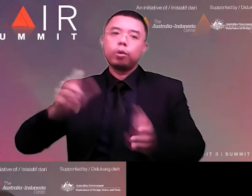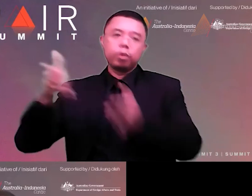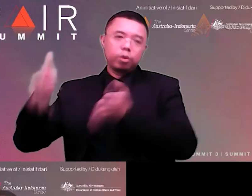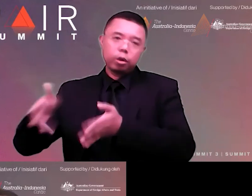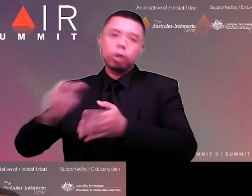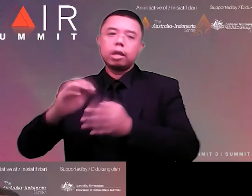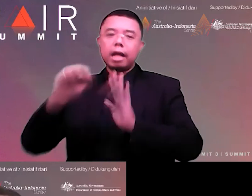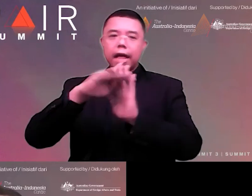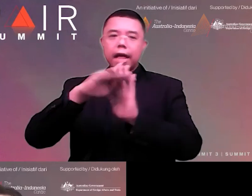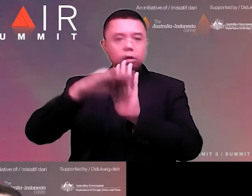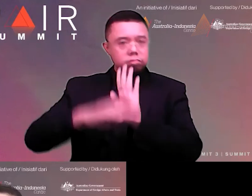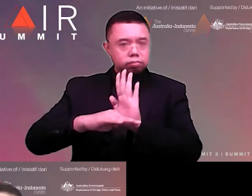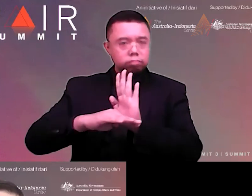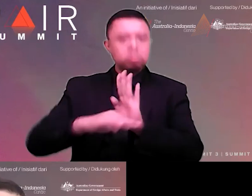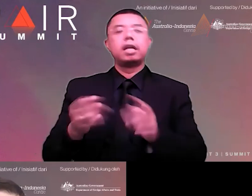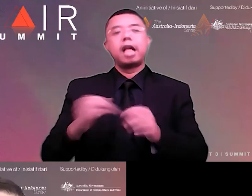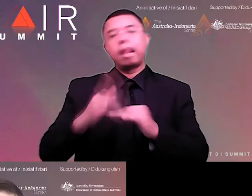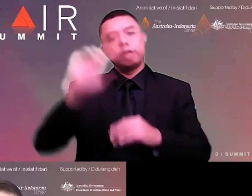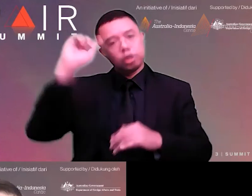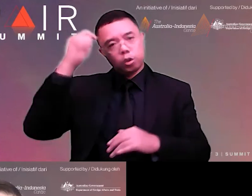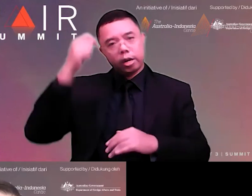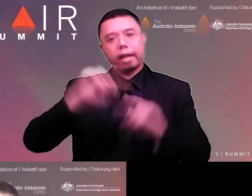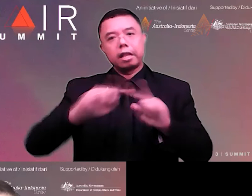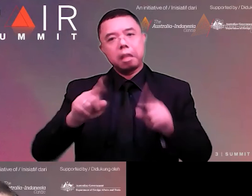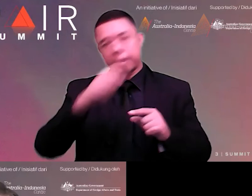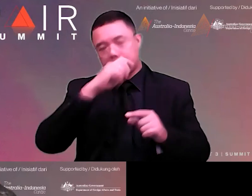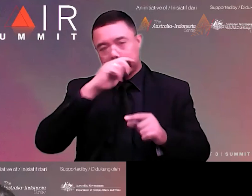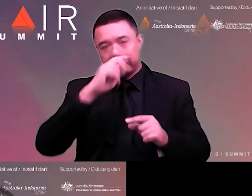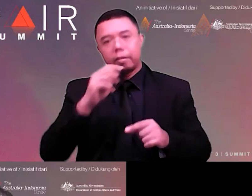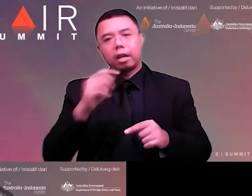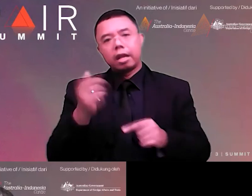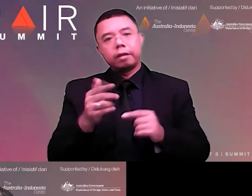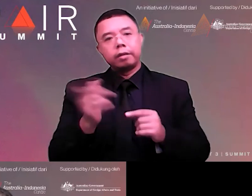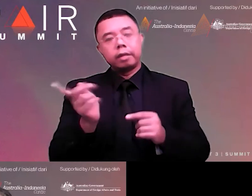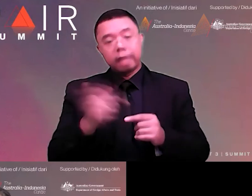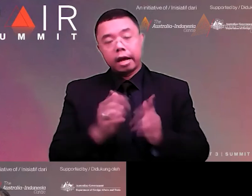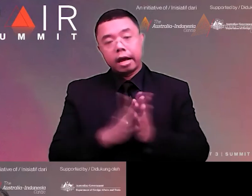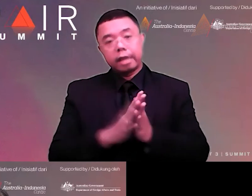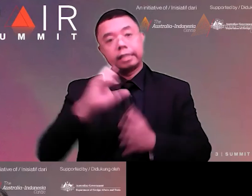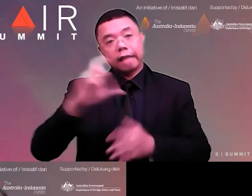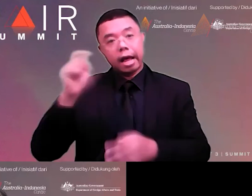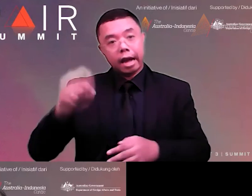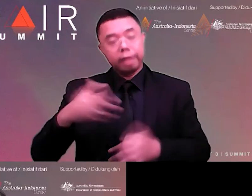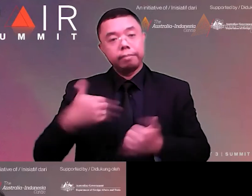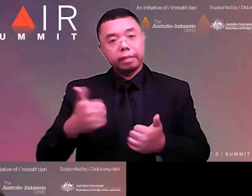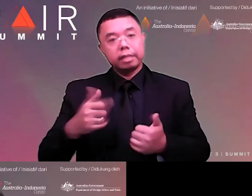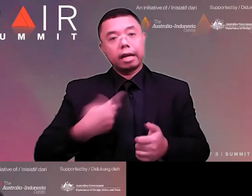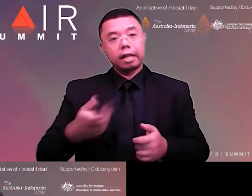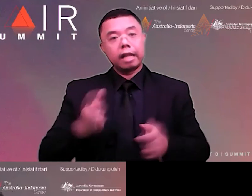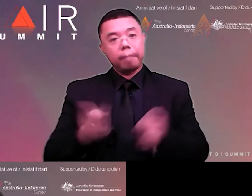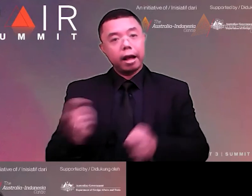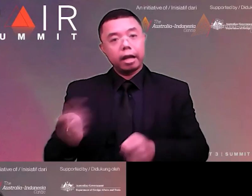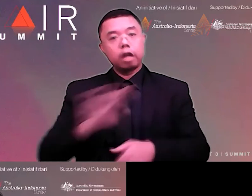But nonetheless, the dashboard and these models can be used across the board. So next slide, please, my last